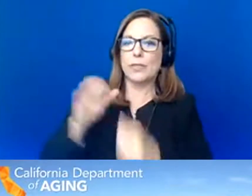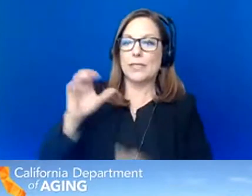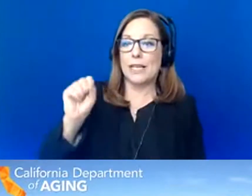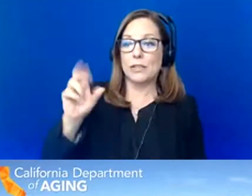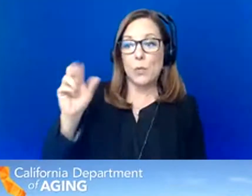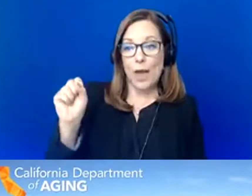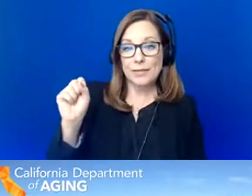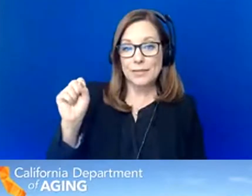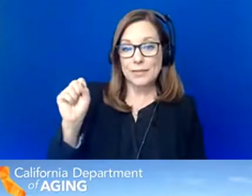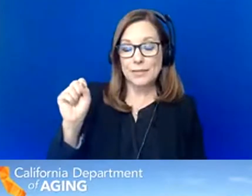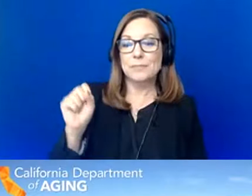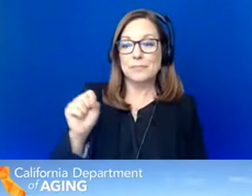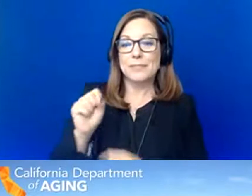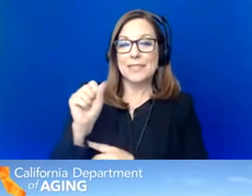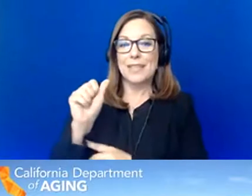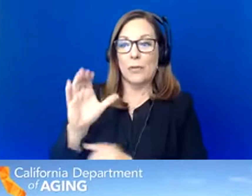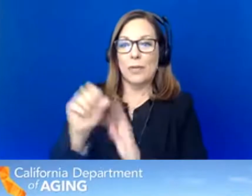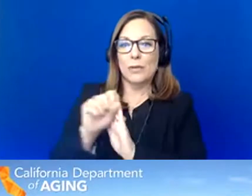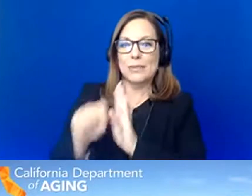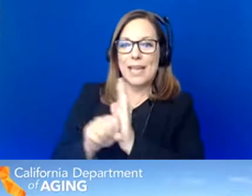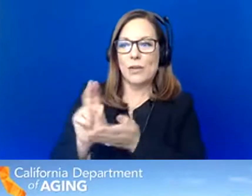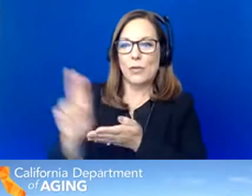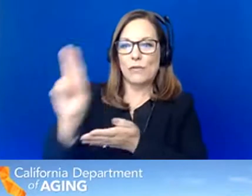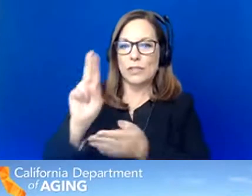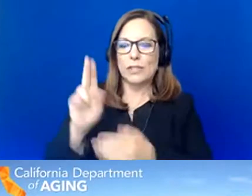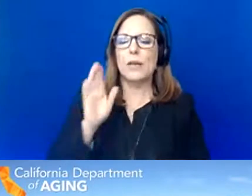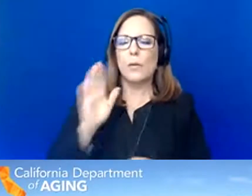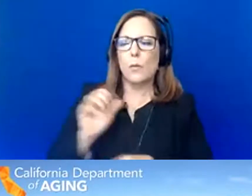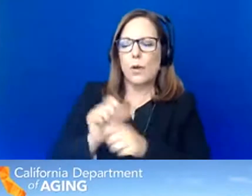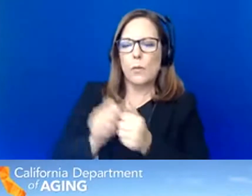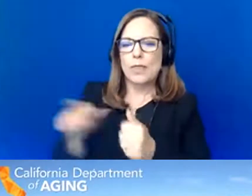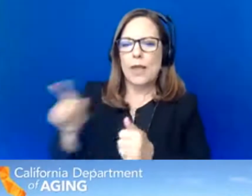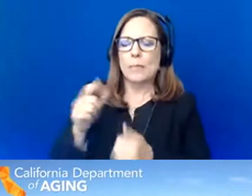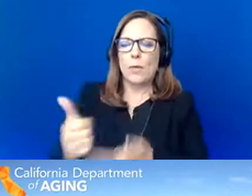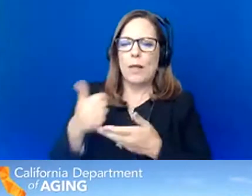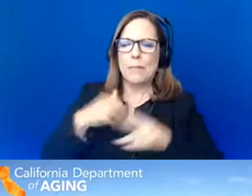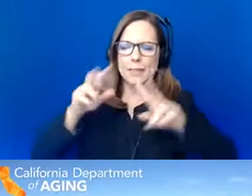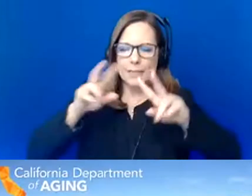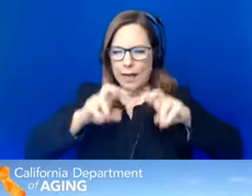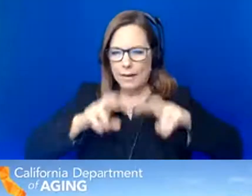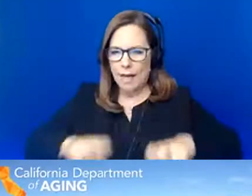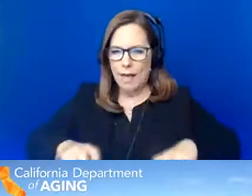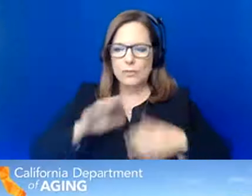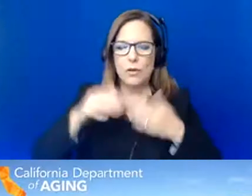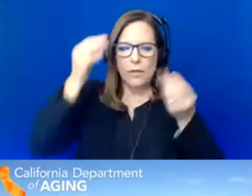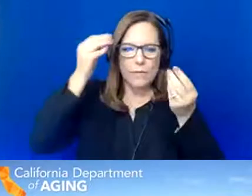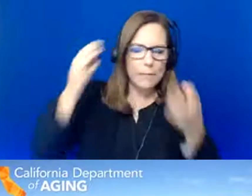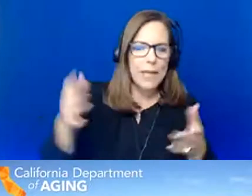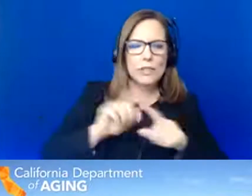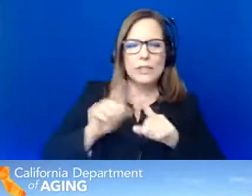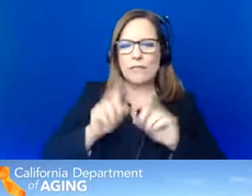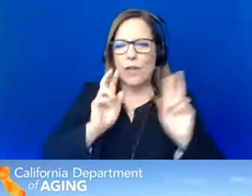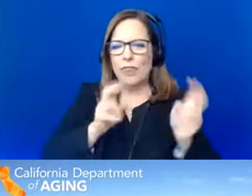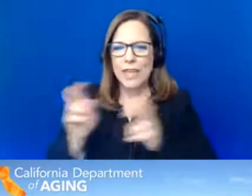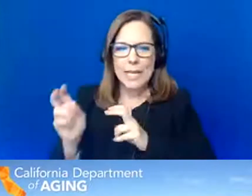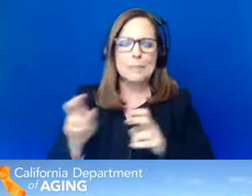them where they will help us analyze all the information and themes and feedback that we've gotten throughout all the